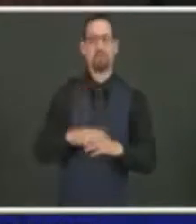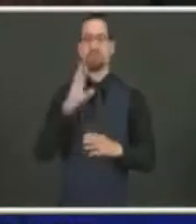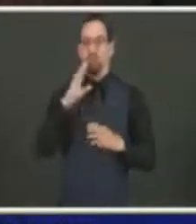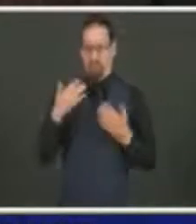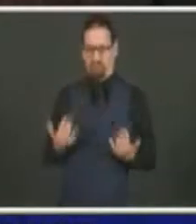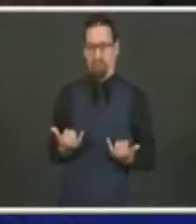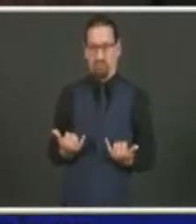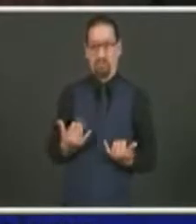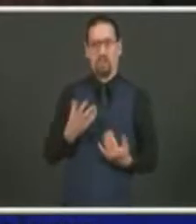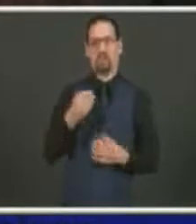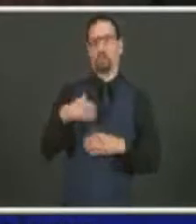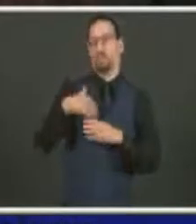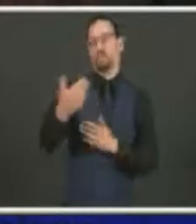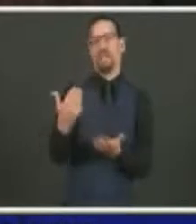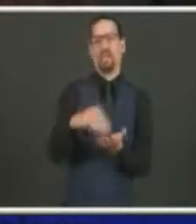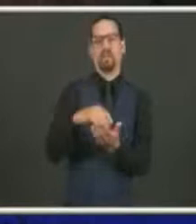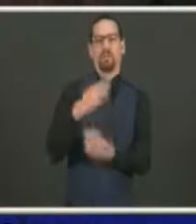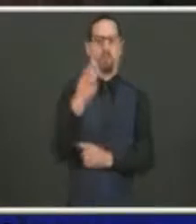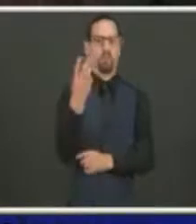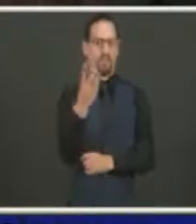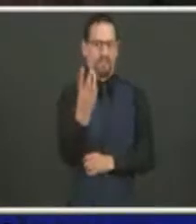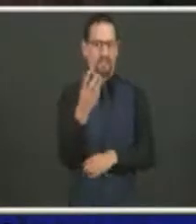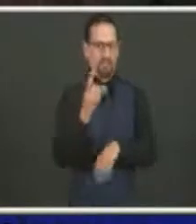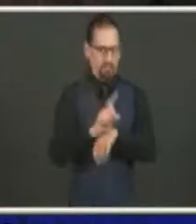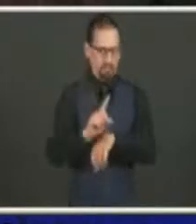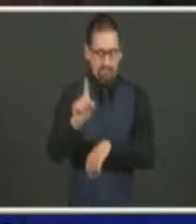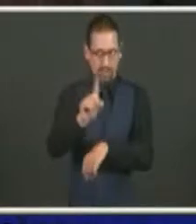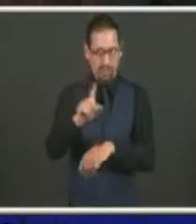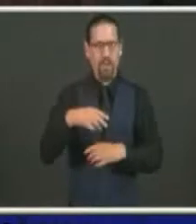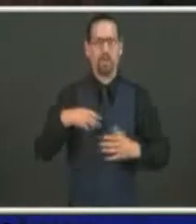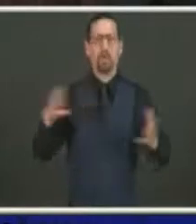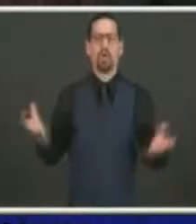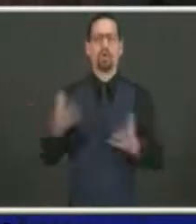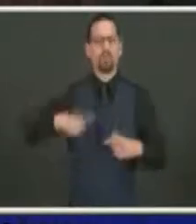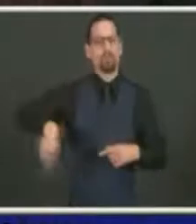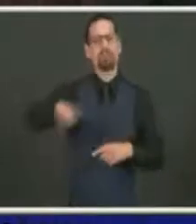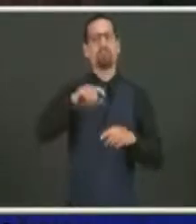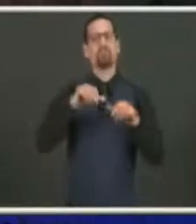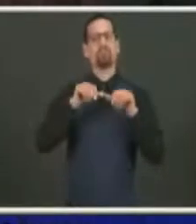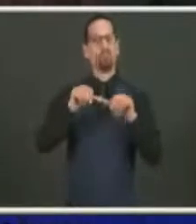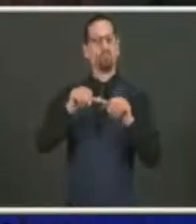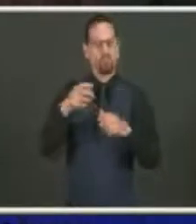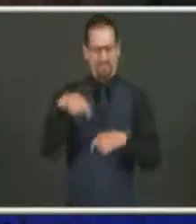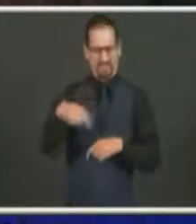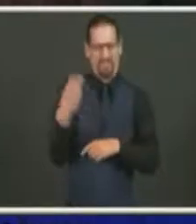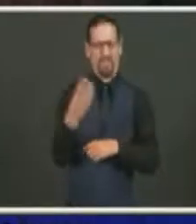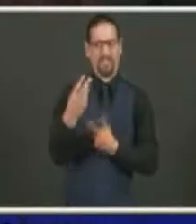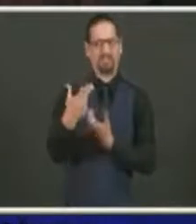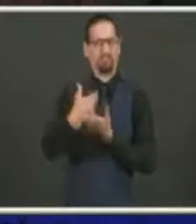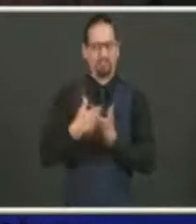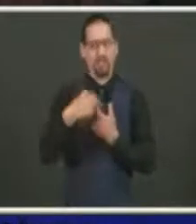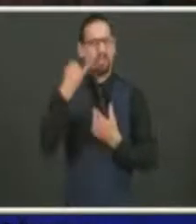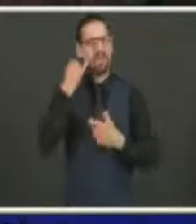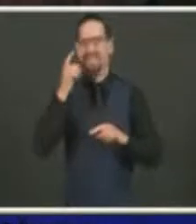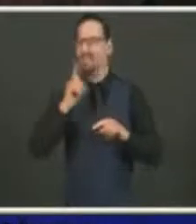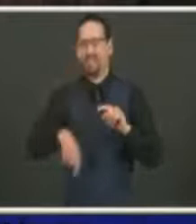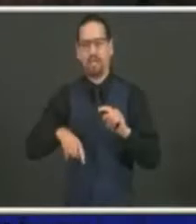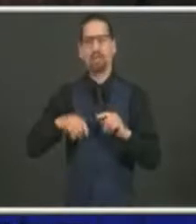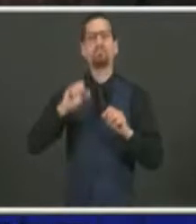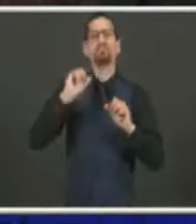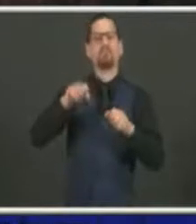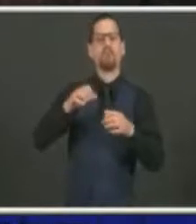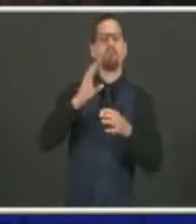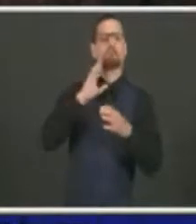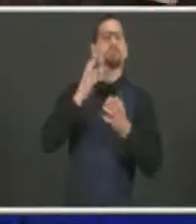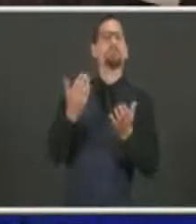Wednesday this week at 1 o'clock, and I would encourage you to tune in if you can, if not to watch it later. If you can't find time to